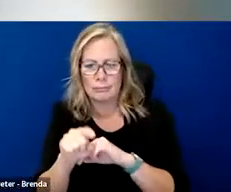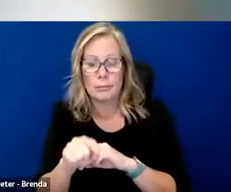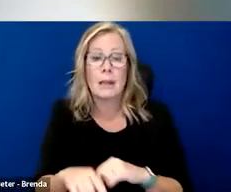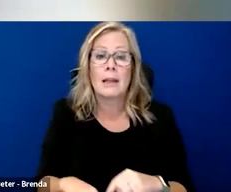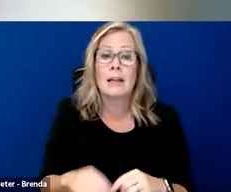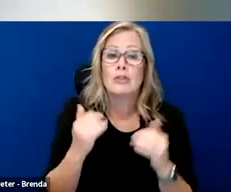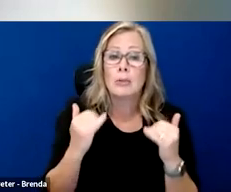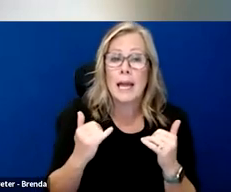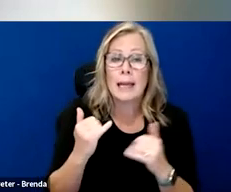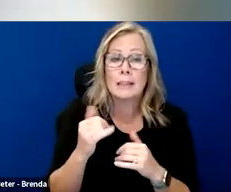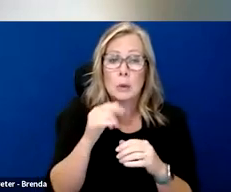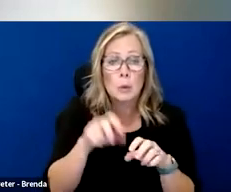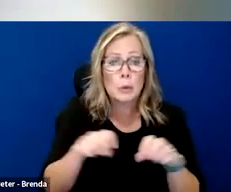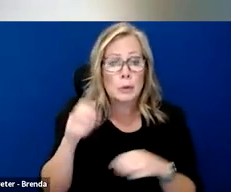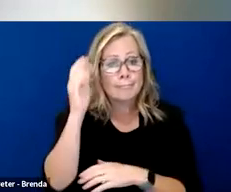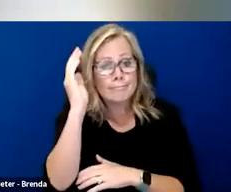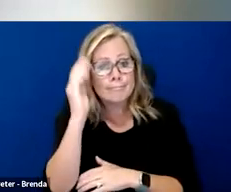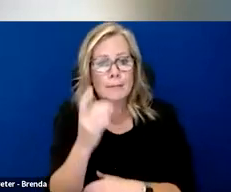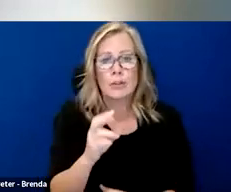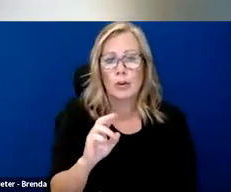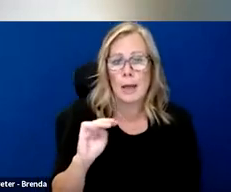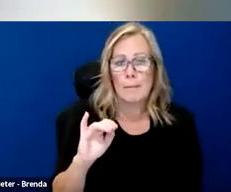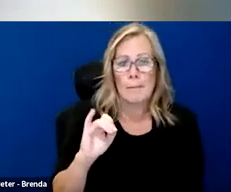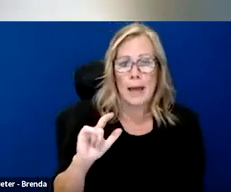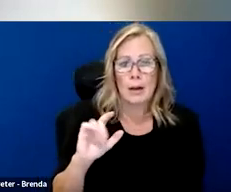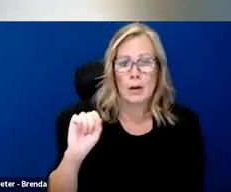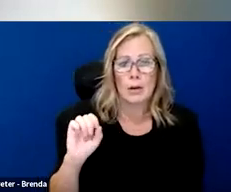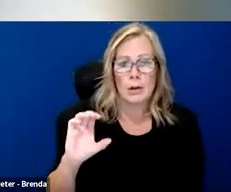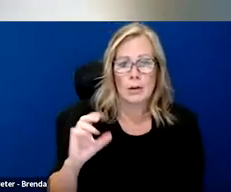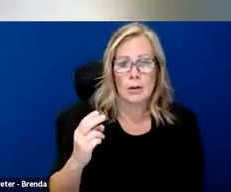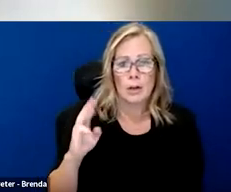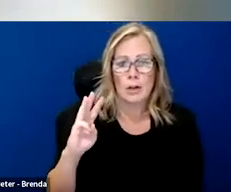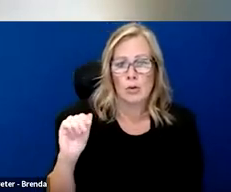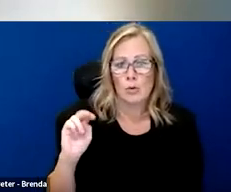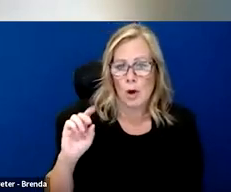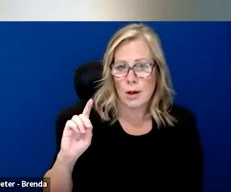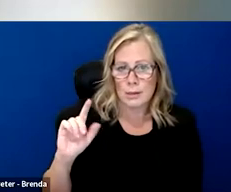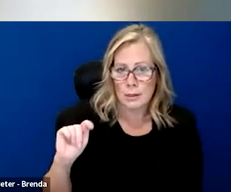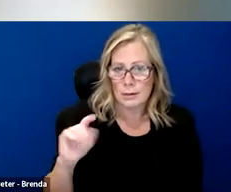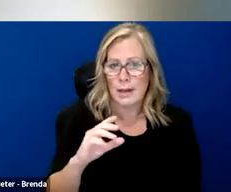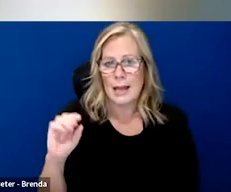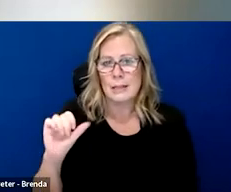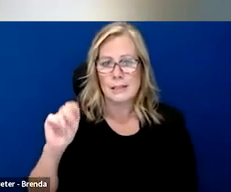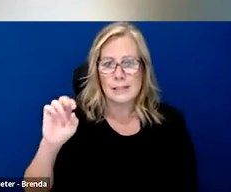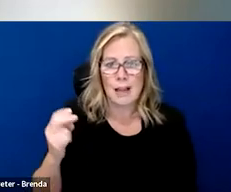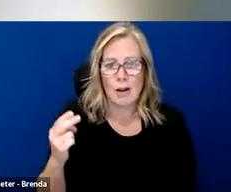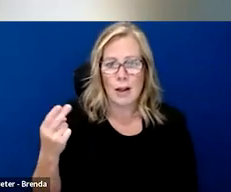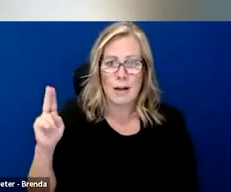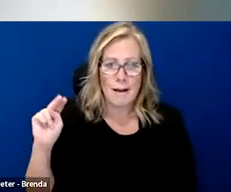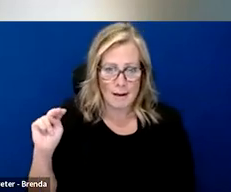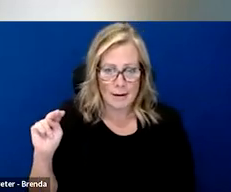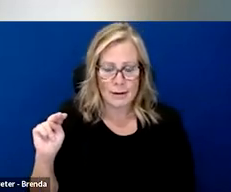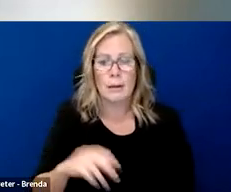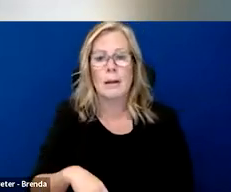Michael Schwandt and Sarah Hunn, and our moderator, Carolyn Wong. Dr. Schwandt is a